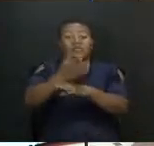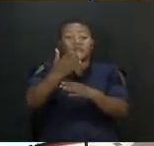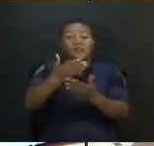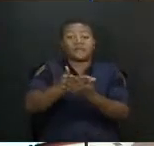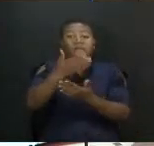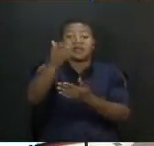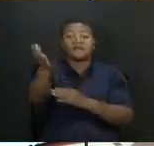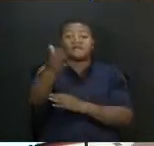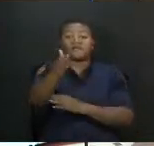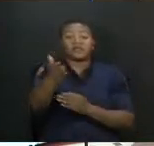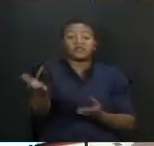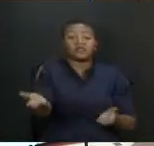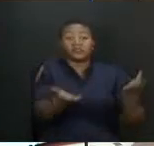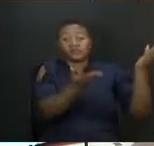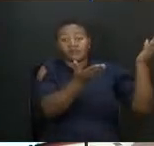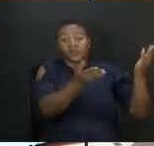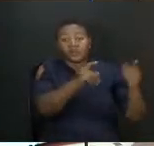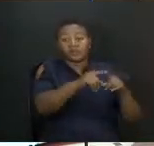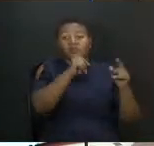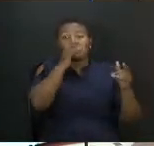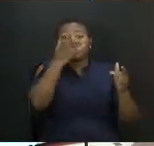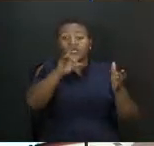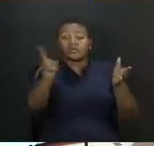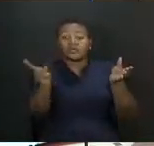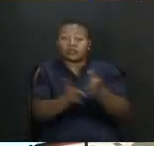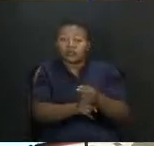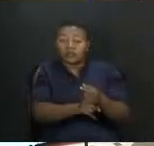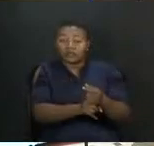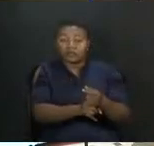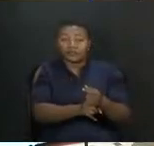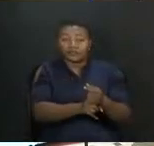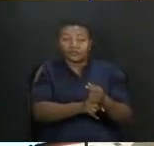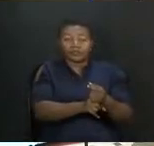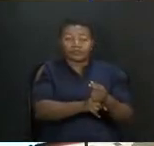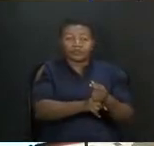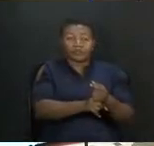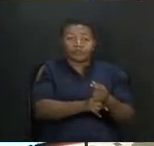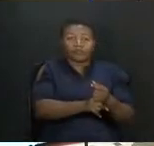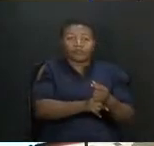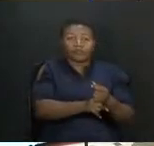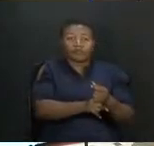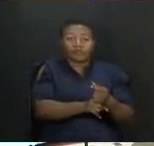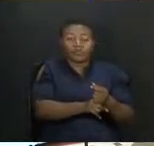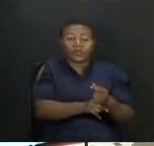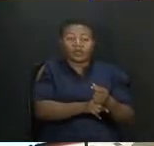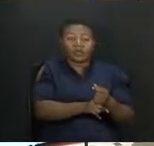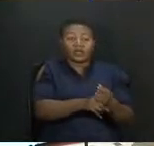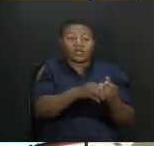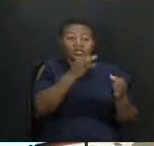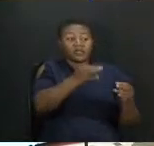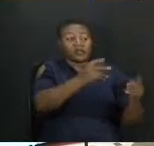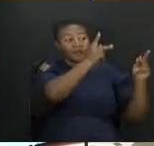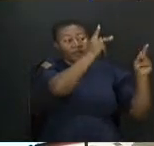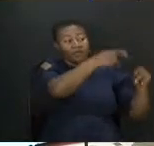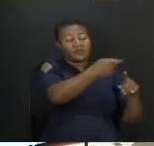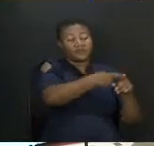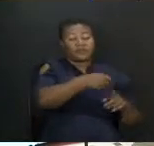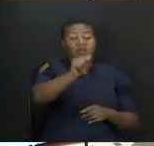be a problem. So if we contain it, and the traders from Akachi who come to a futu to trade